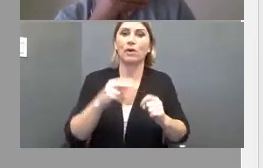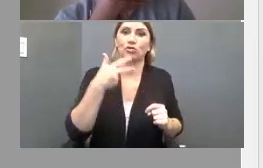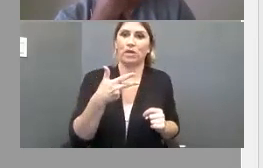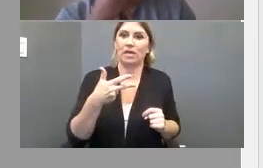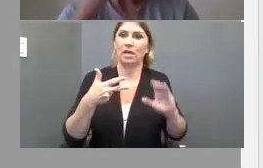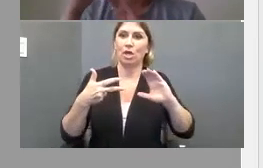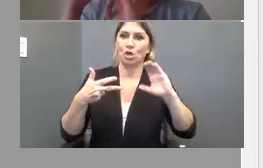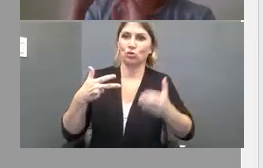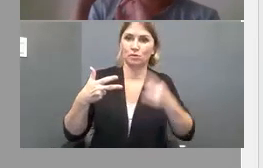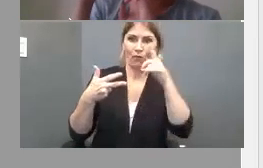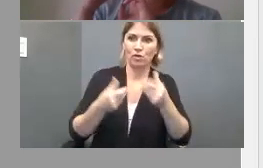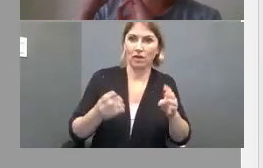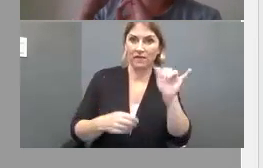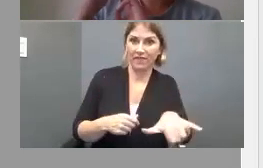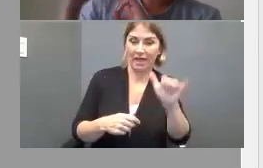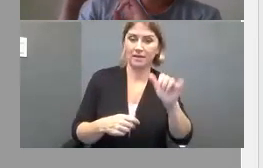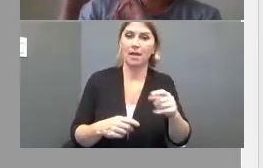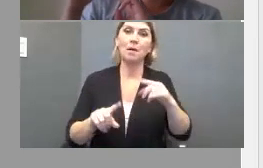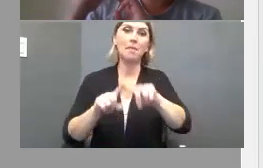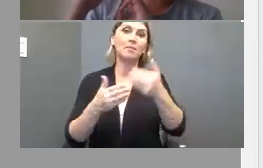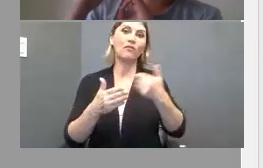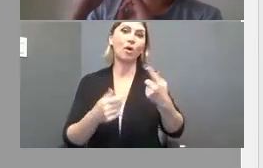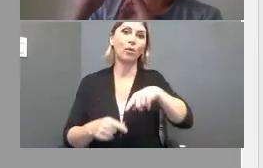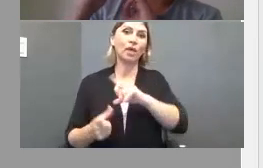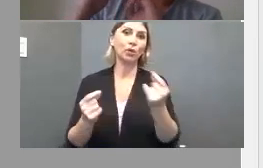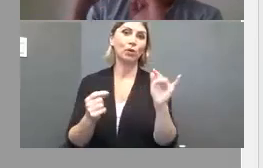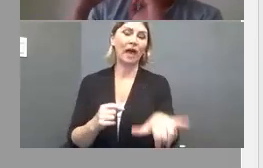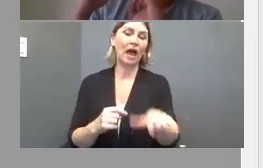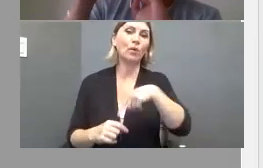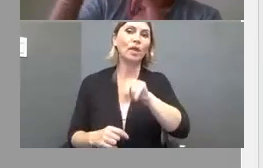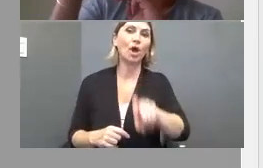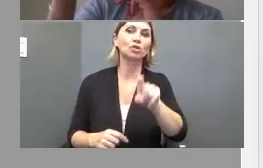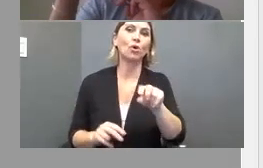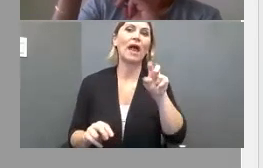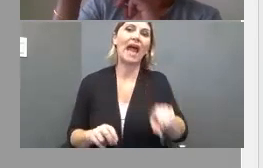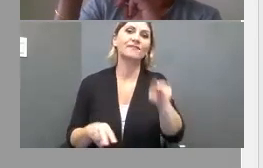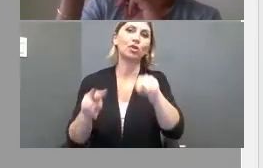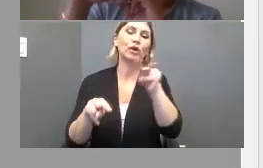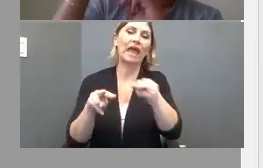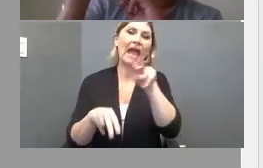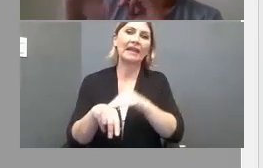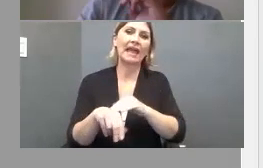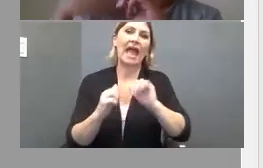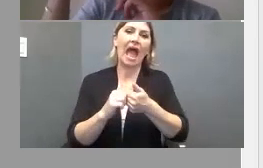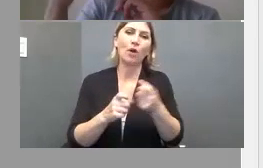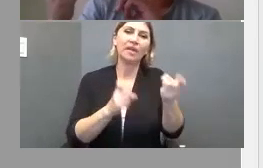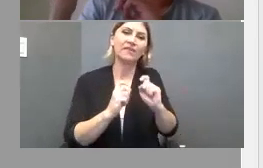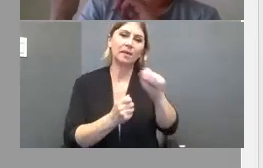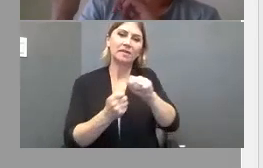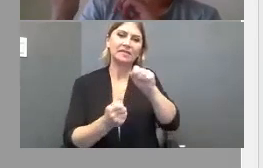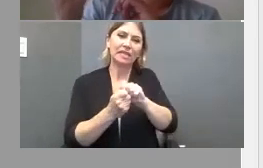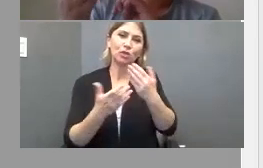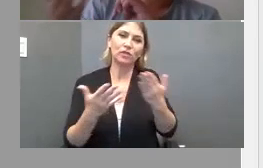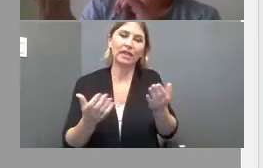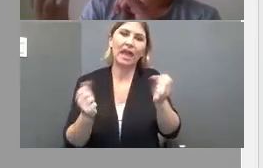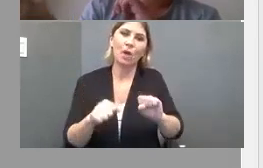these recurrence relations. But before we do that, we are also going to look at how, given a particular program, how can we deduce what